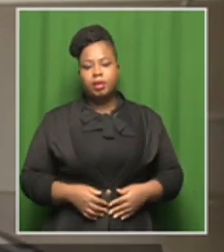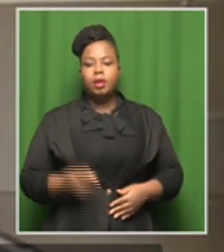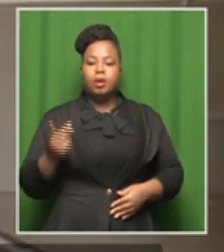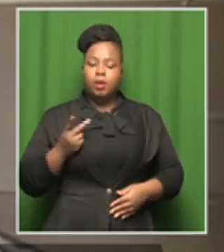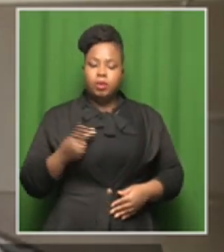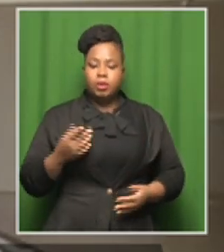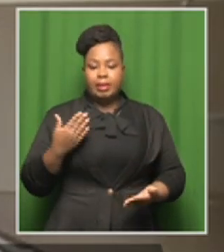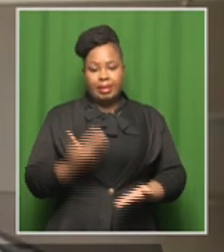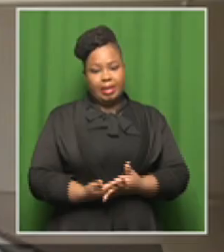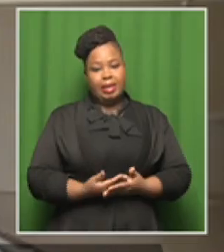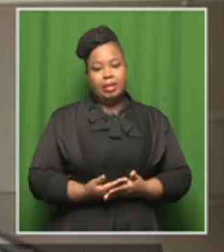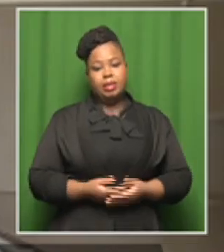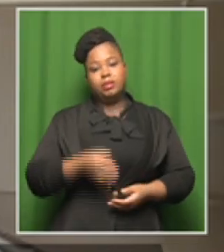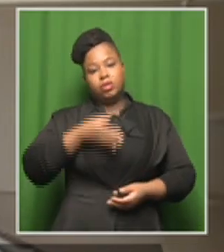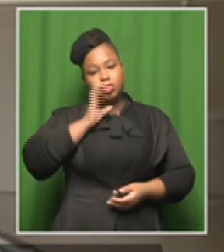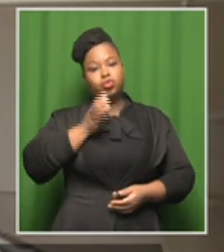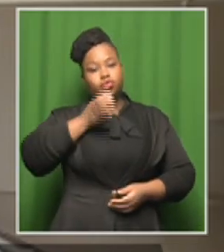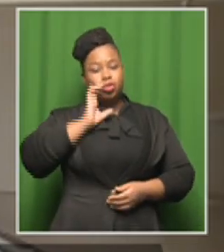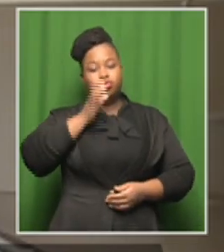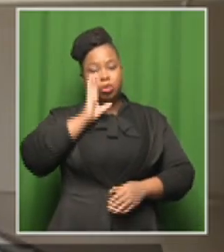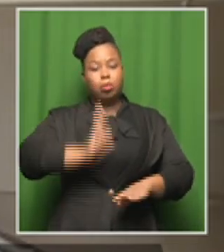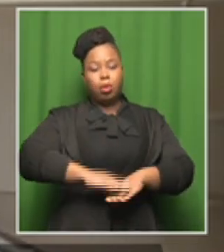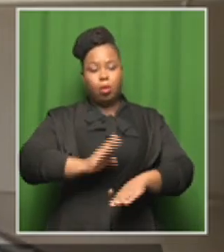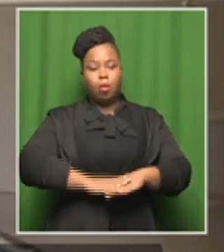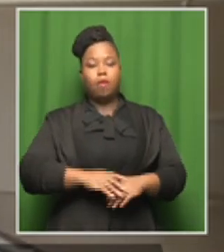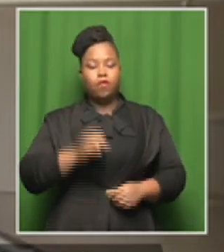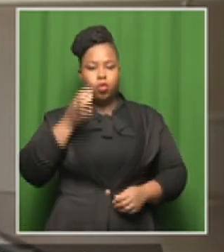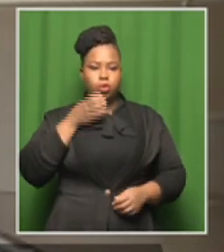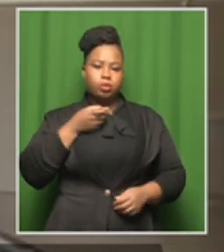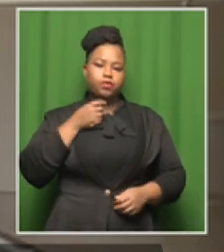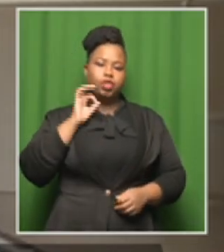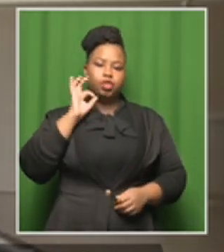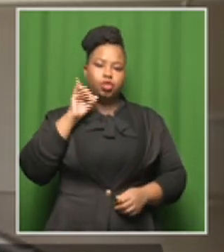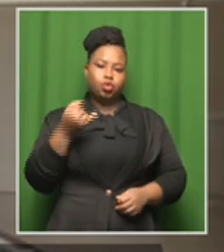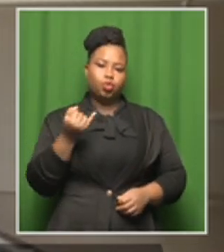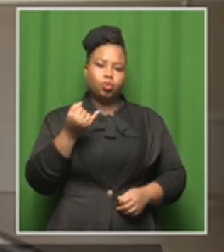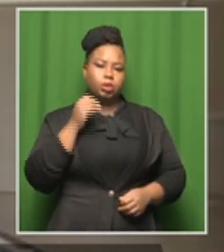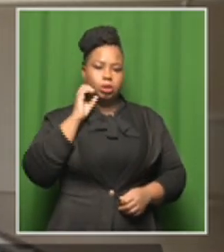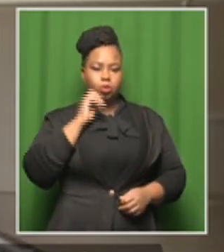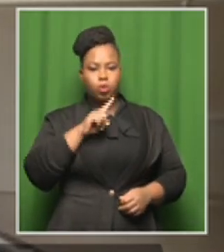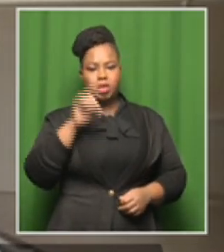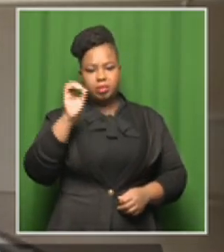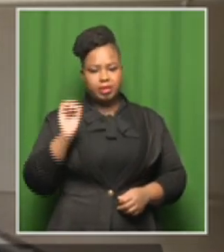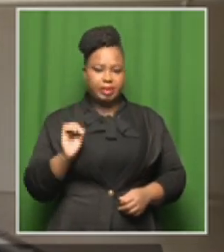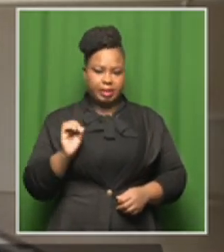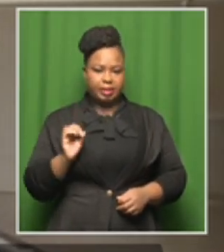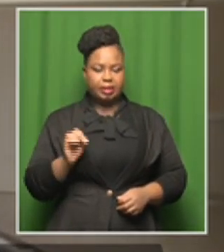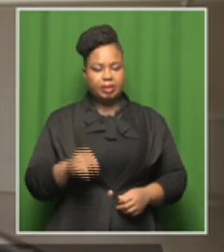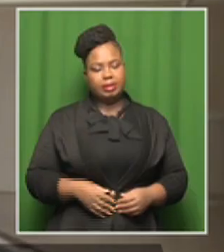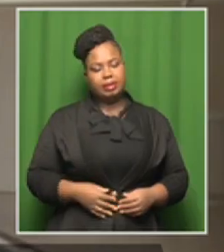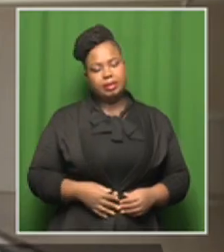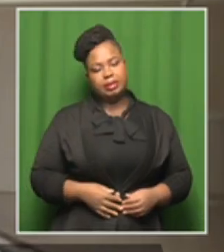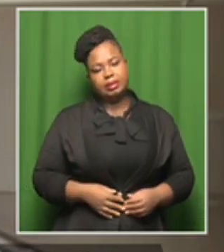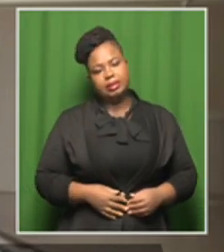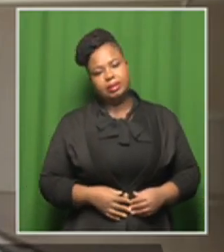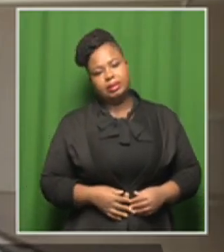to lead to overconsumption of these beverages, specifically juices, specifically 100%